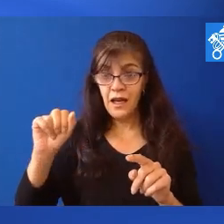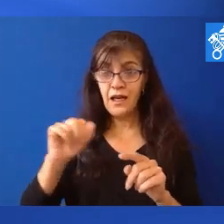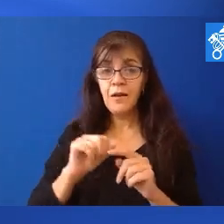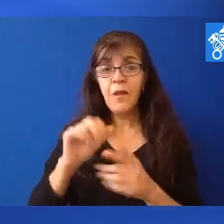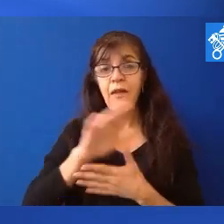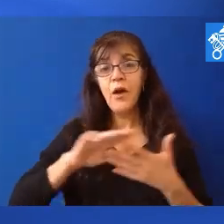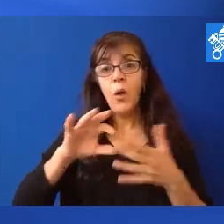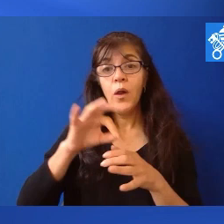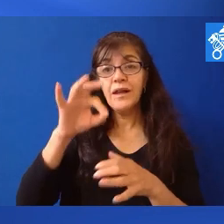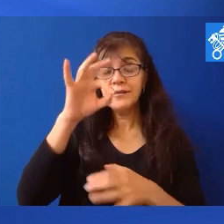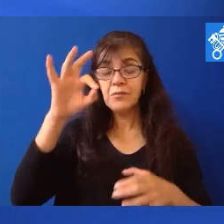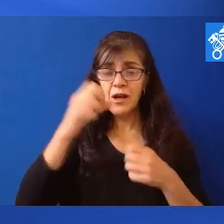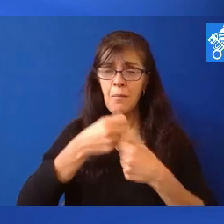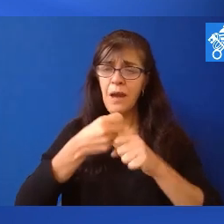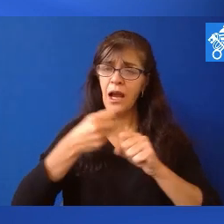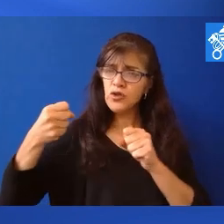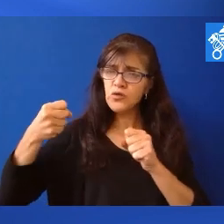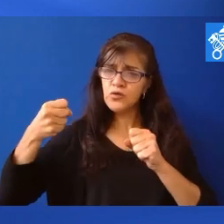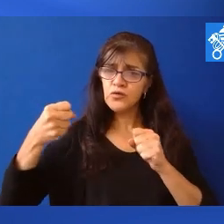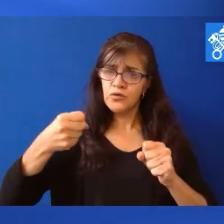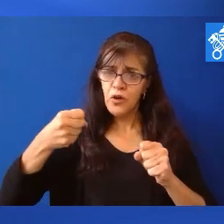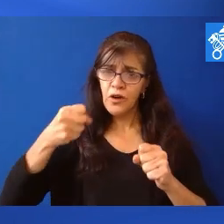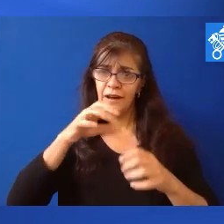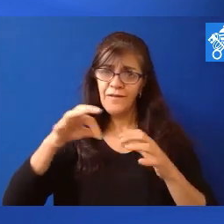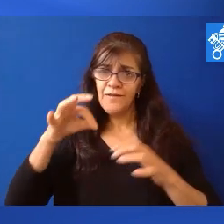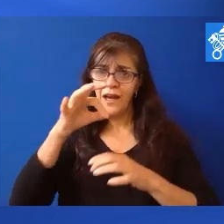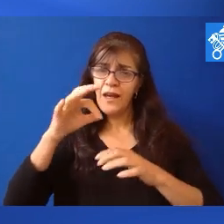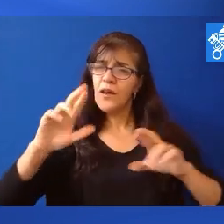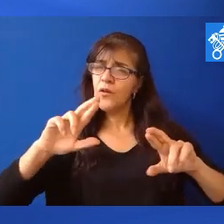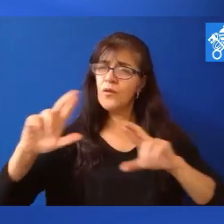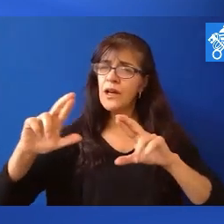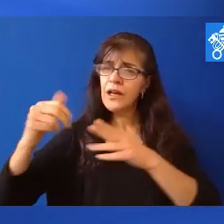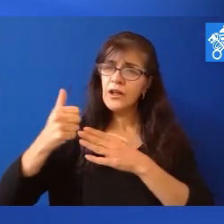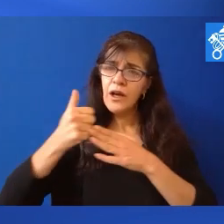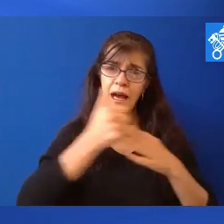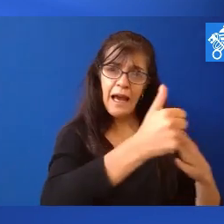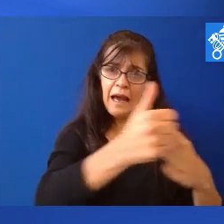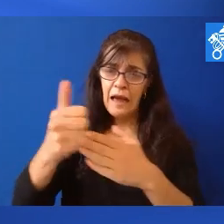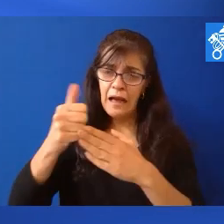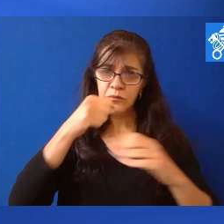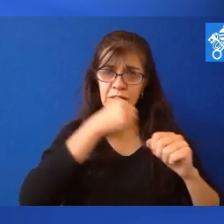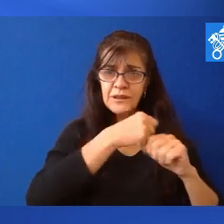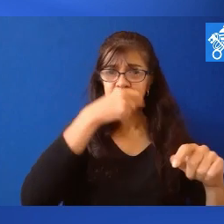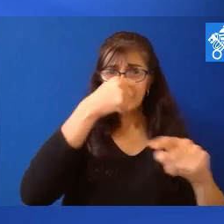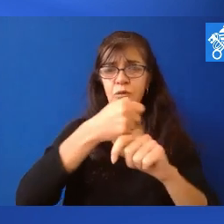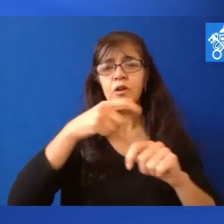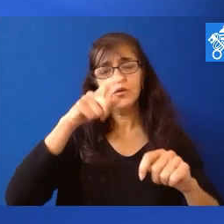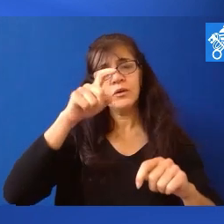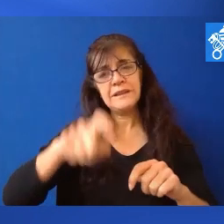May the Holy Spirit make us strong in faith and always ready to help our brothers and sisters in